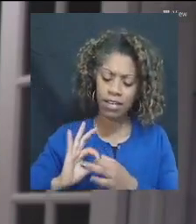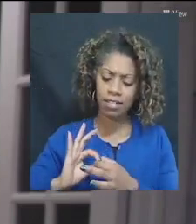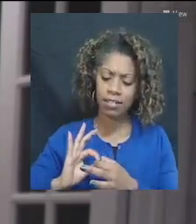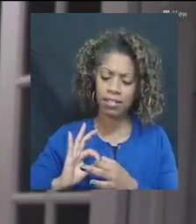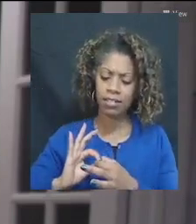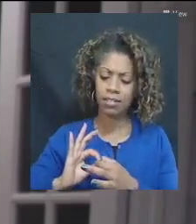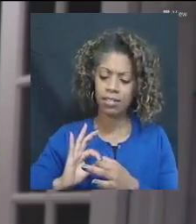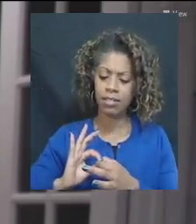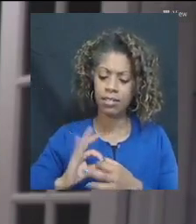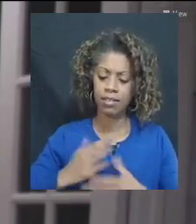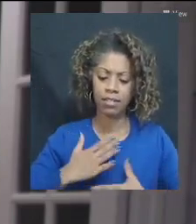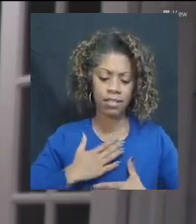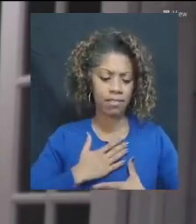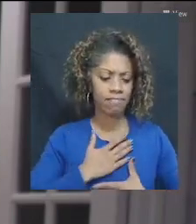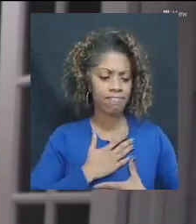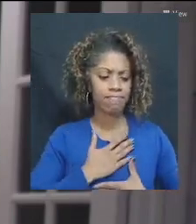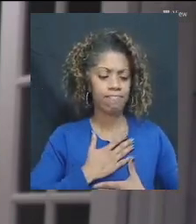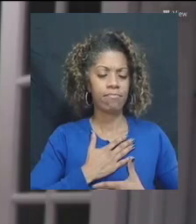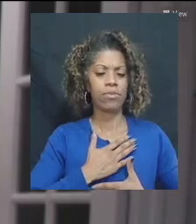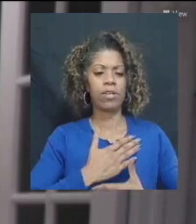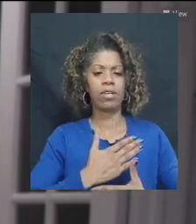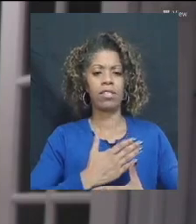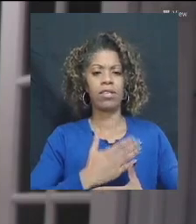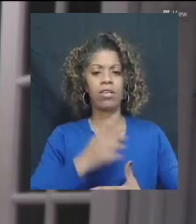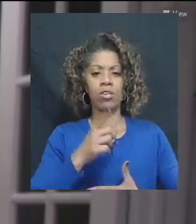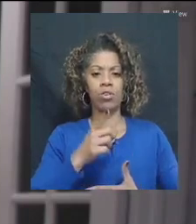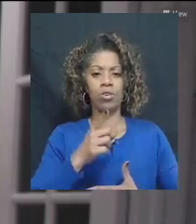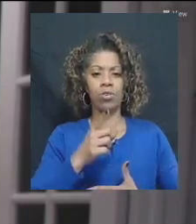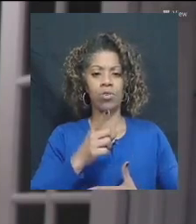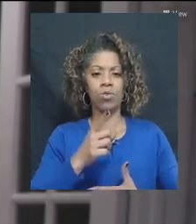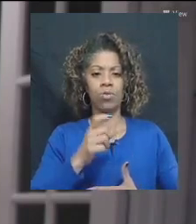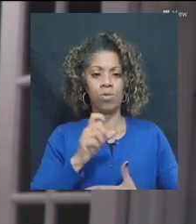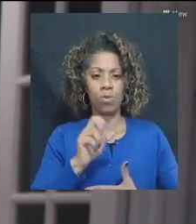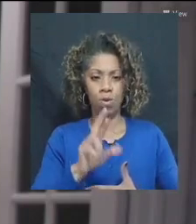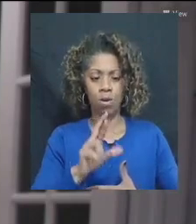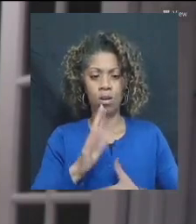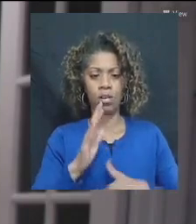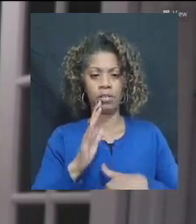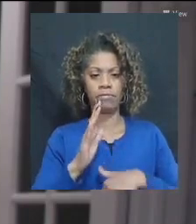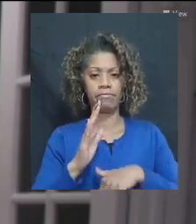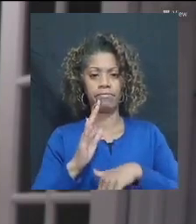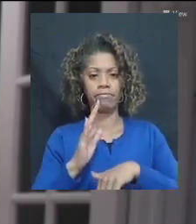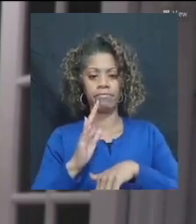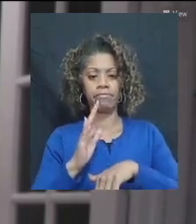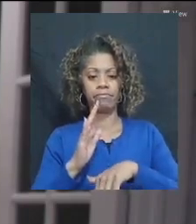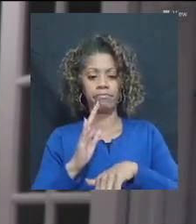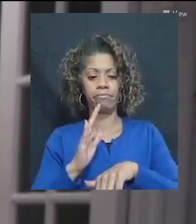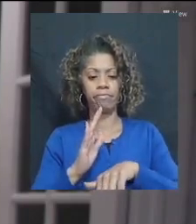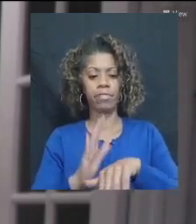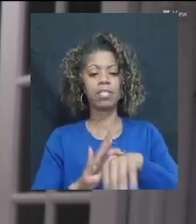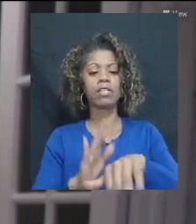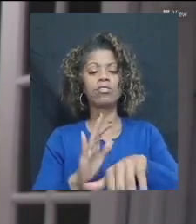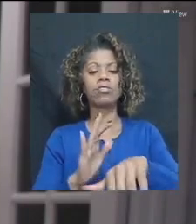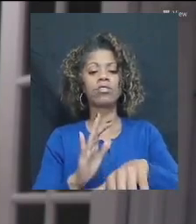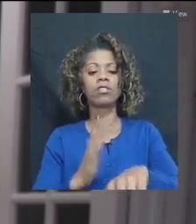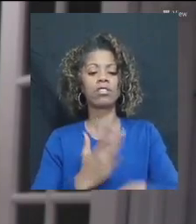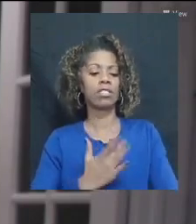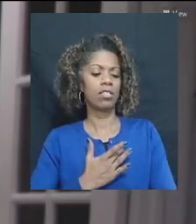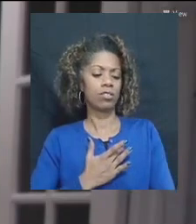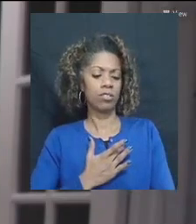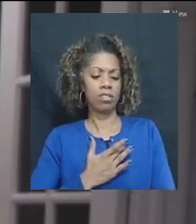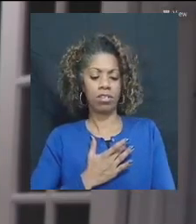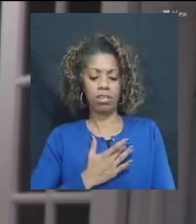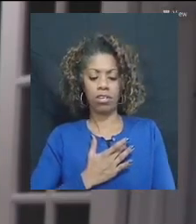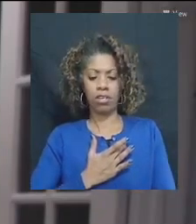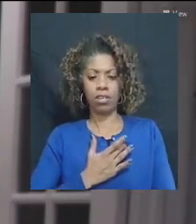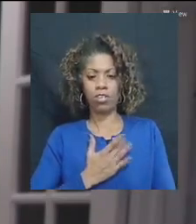you are memory, you are touch, you are right here. So